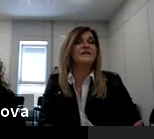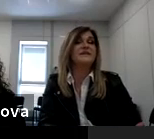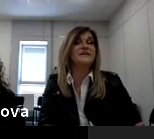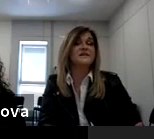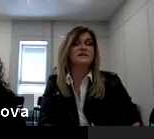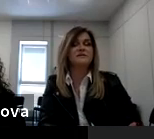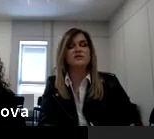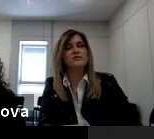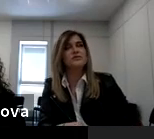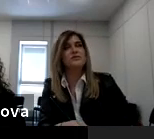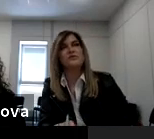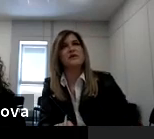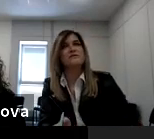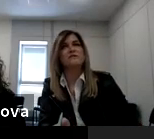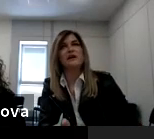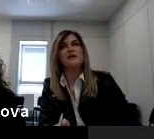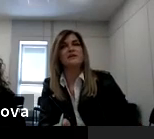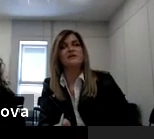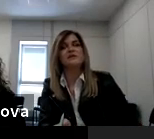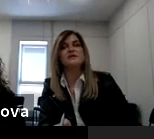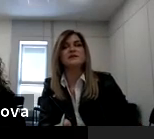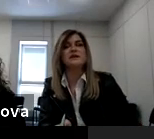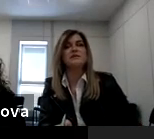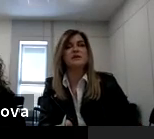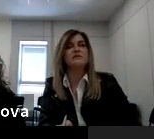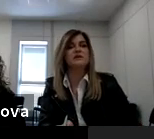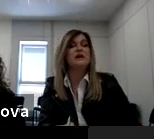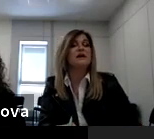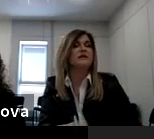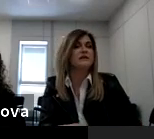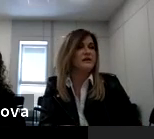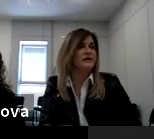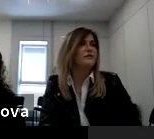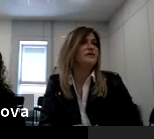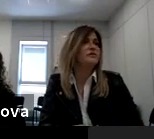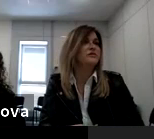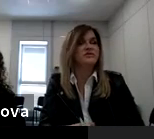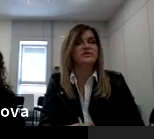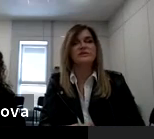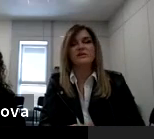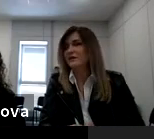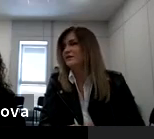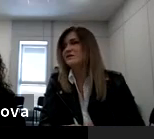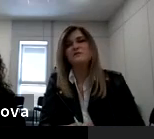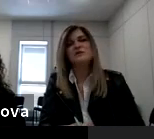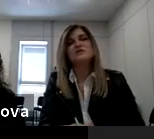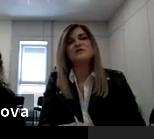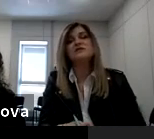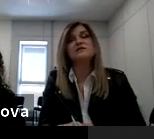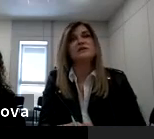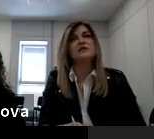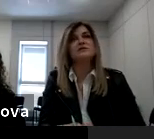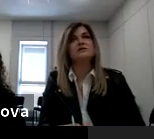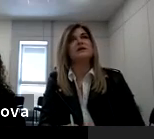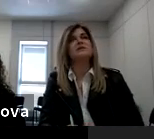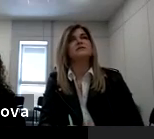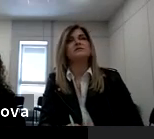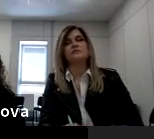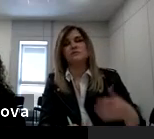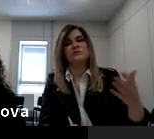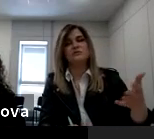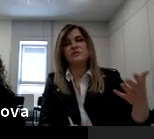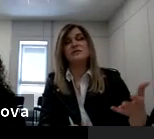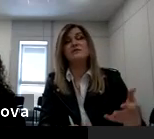from 1 year to 3, 5 years. It can be even, and then when the project is finished, it is very hard to